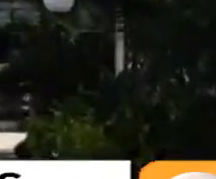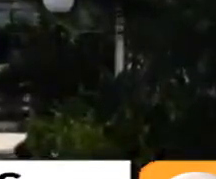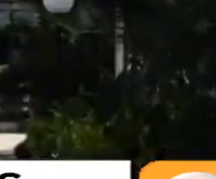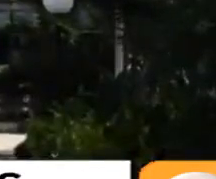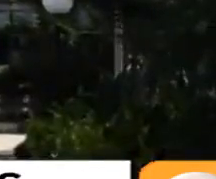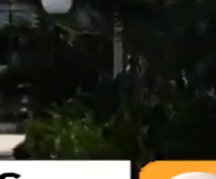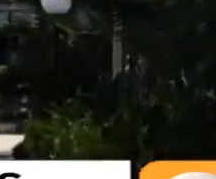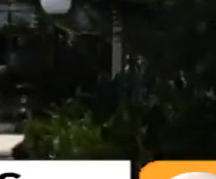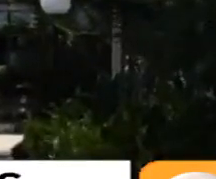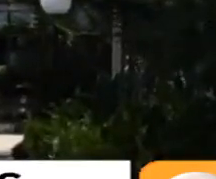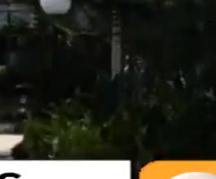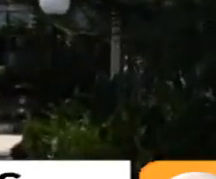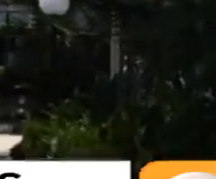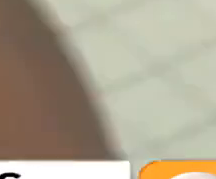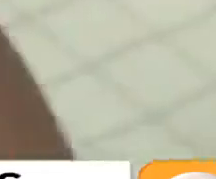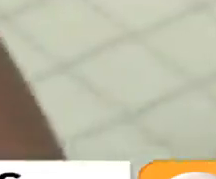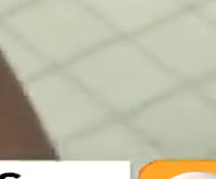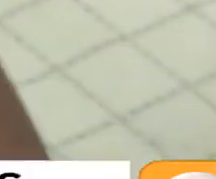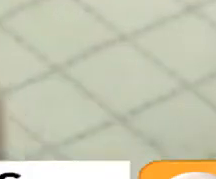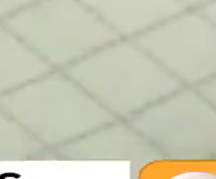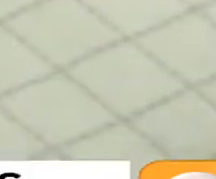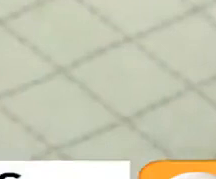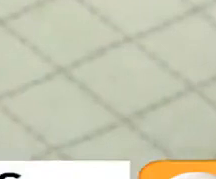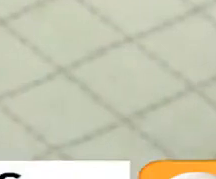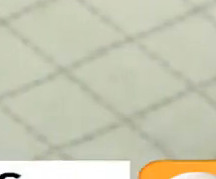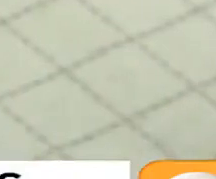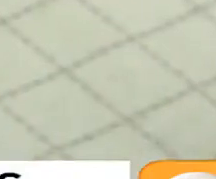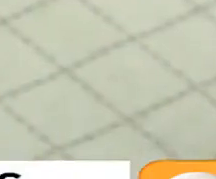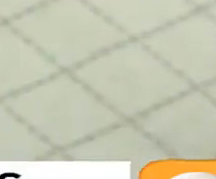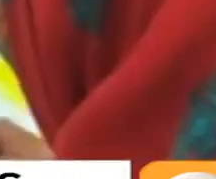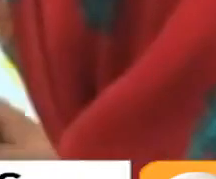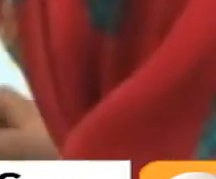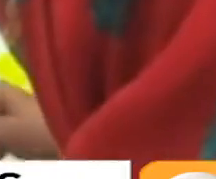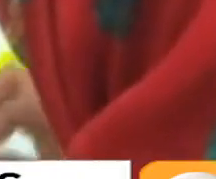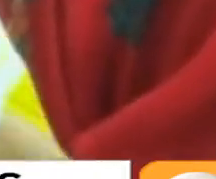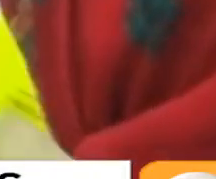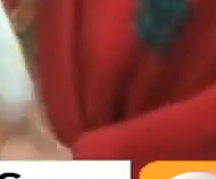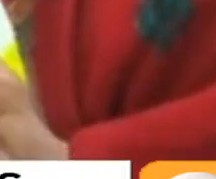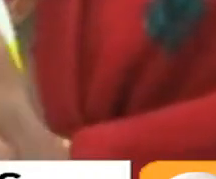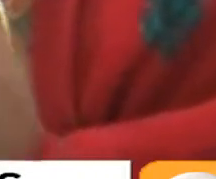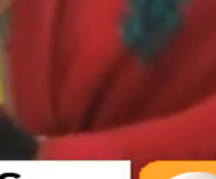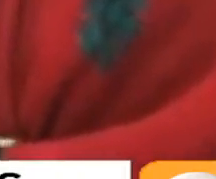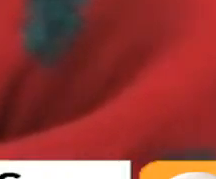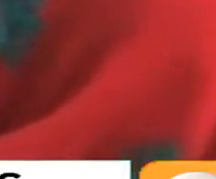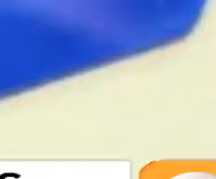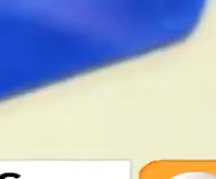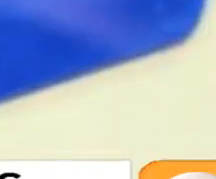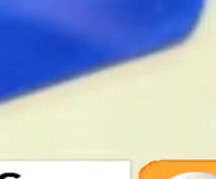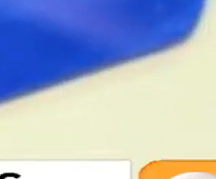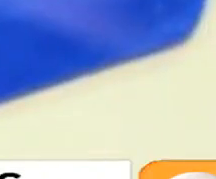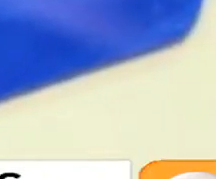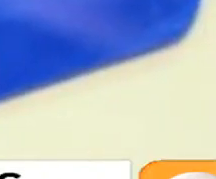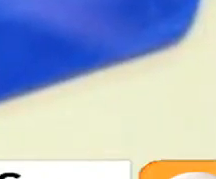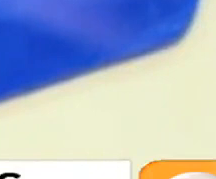polling stations lack the connectivity. In 2017, more than 11,000 polling centres had been flagged as lacking the same,